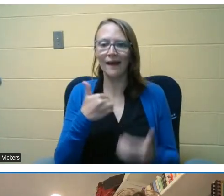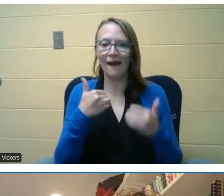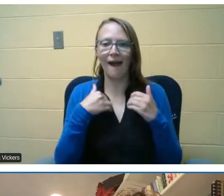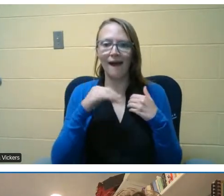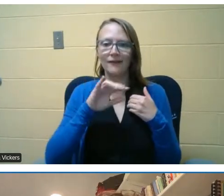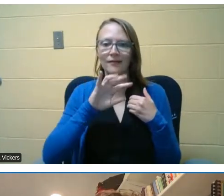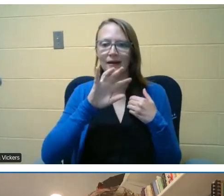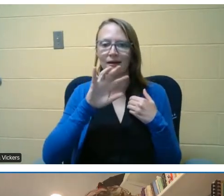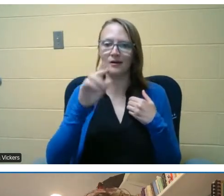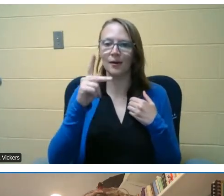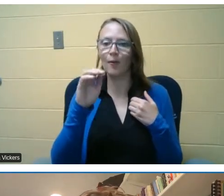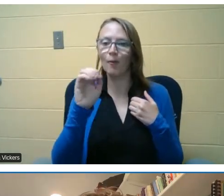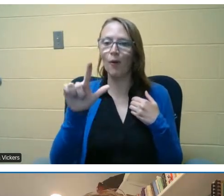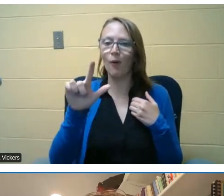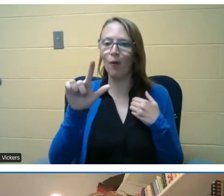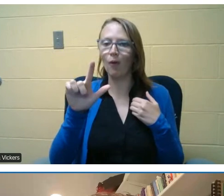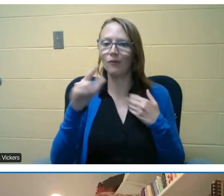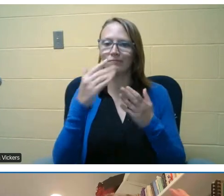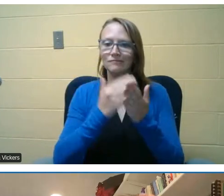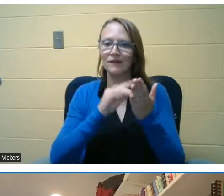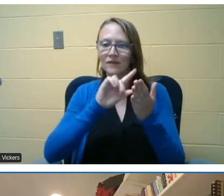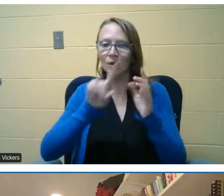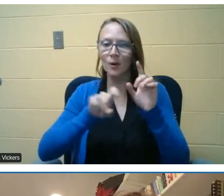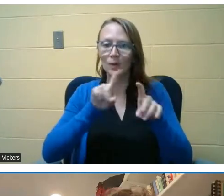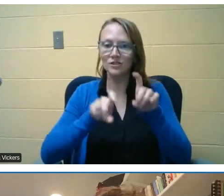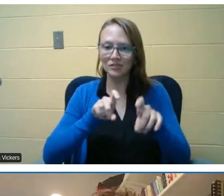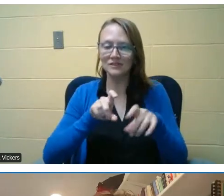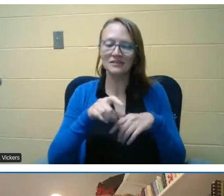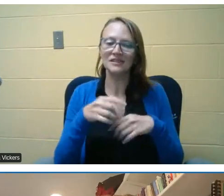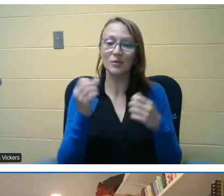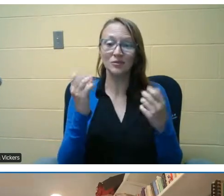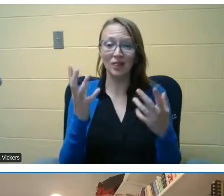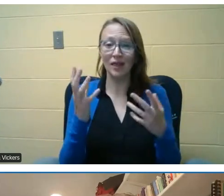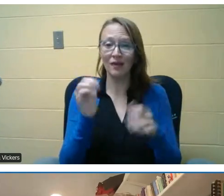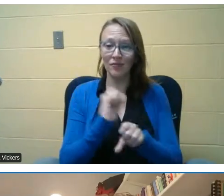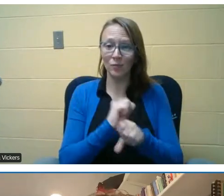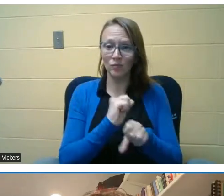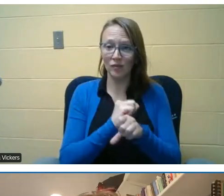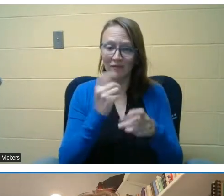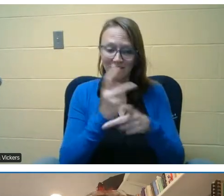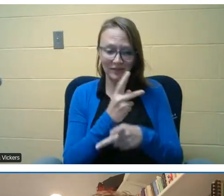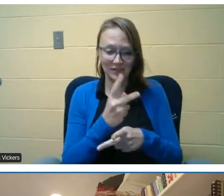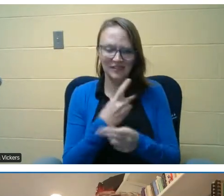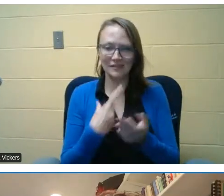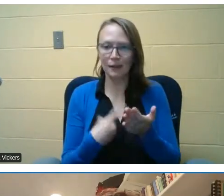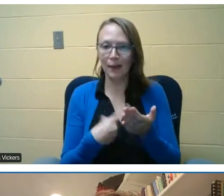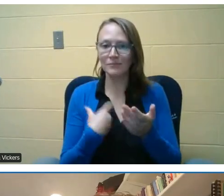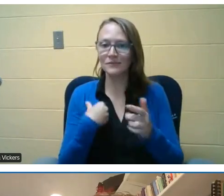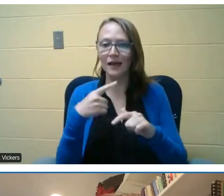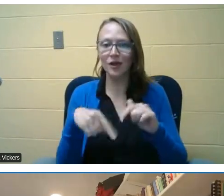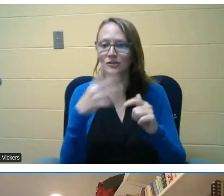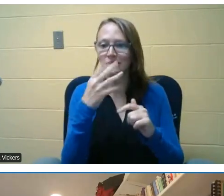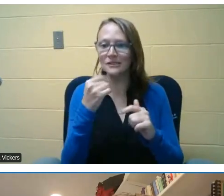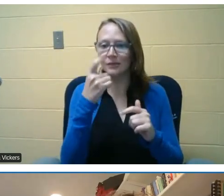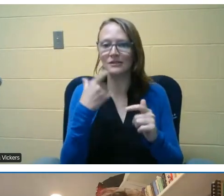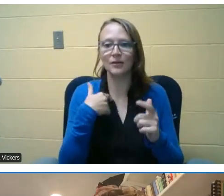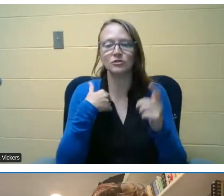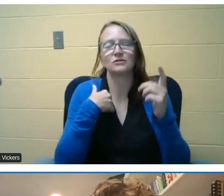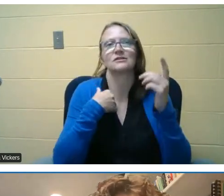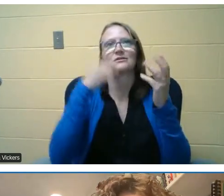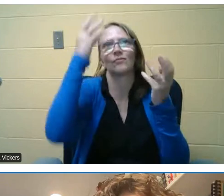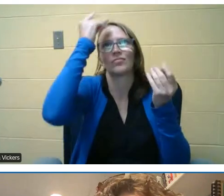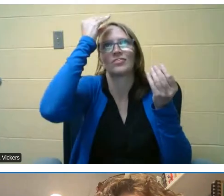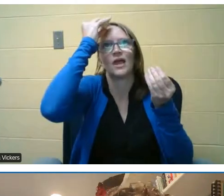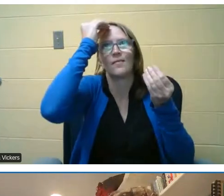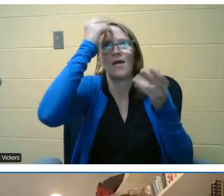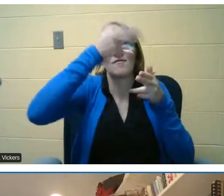well across the world. So it was a lot of work though. Sometimes I couldn't sleep. I was just thinking of names and brainstorming names. We all